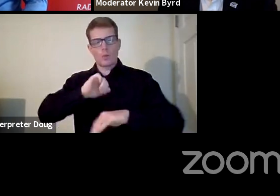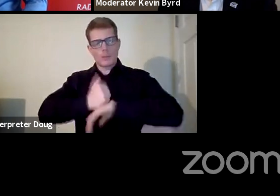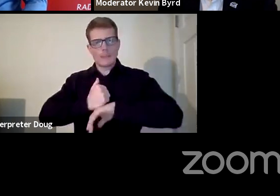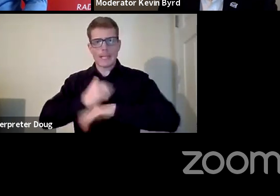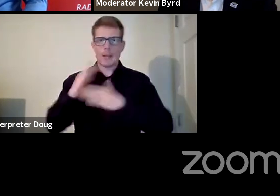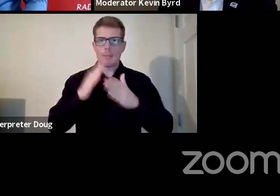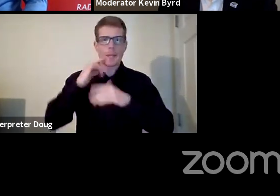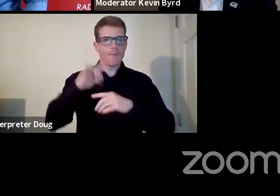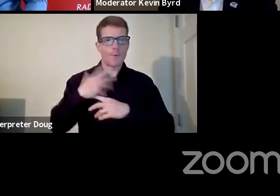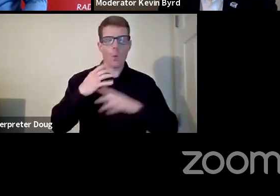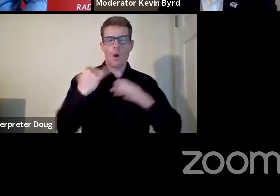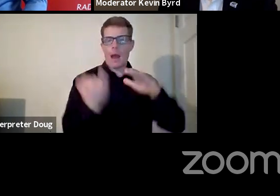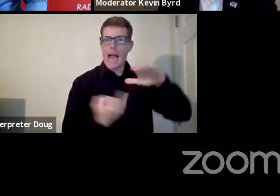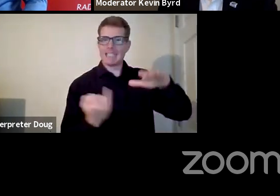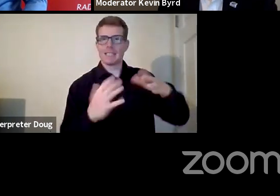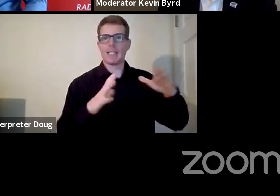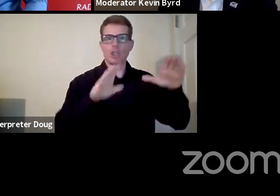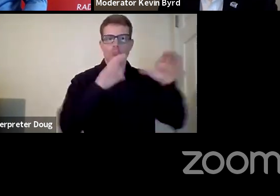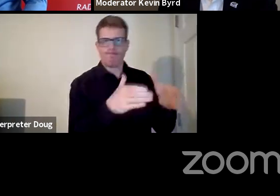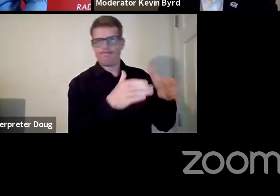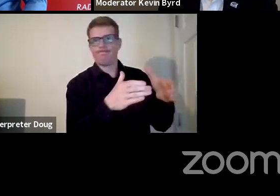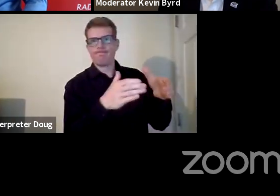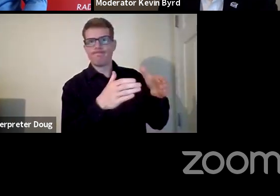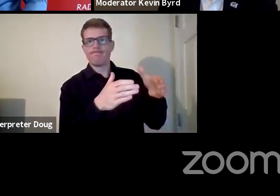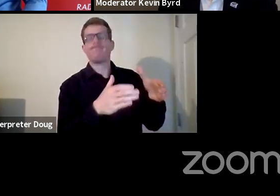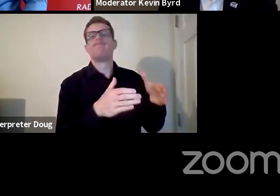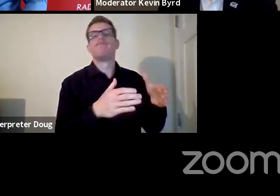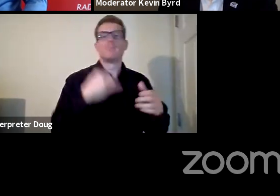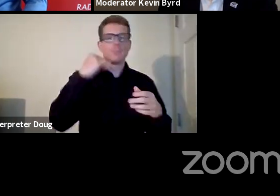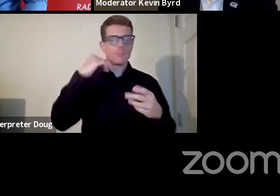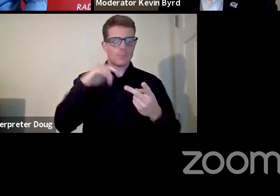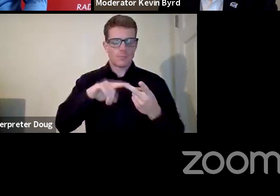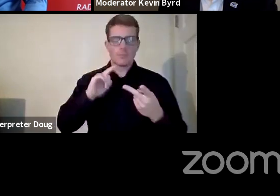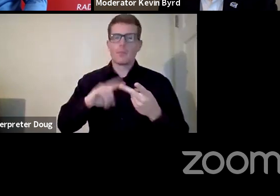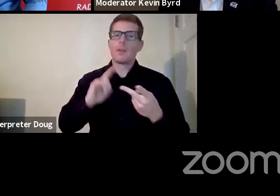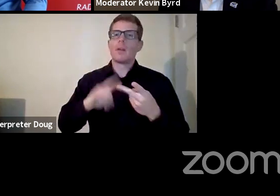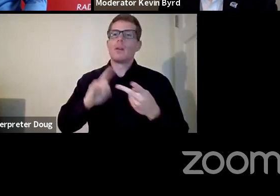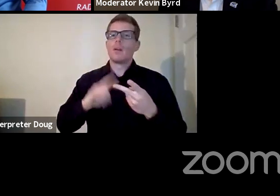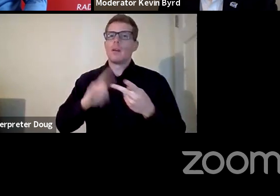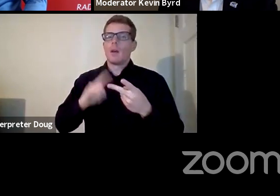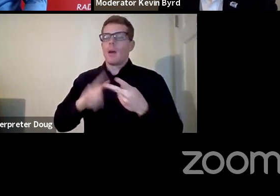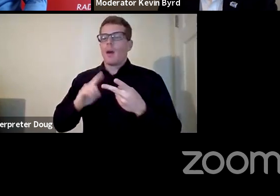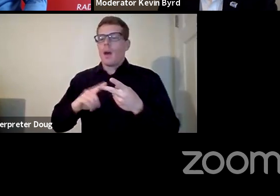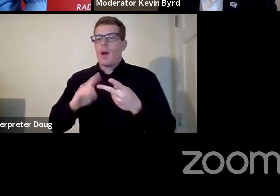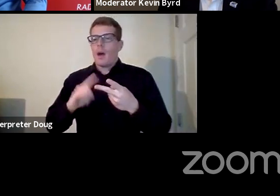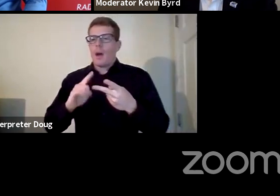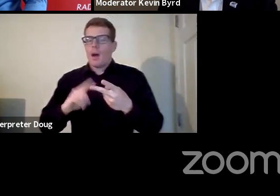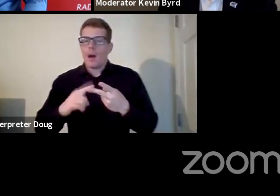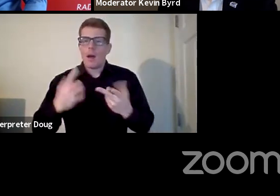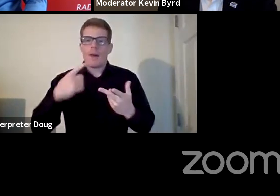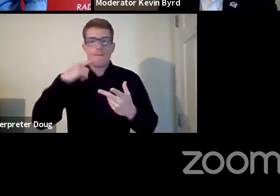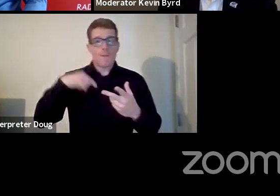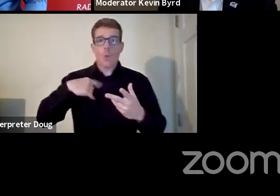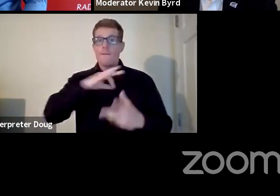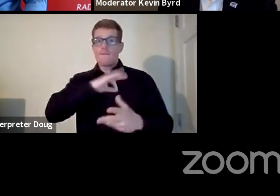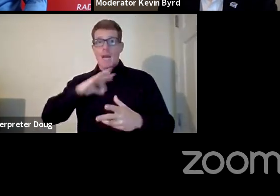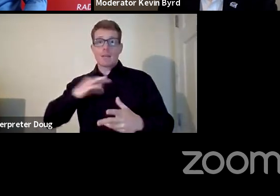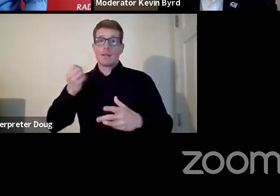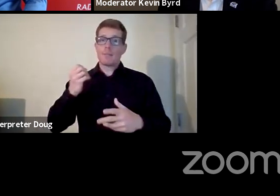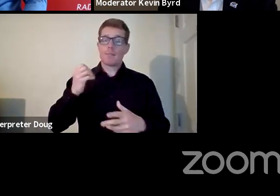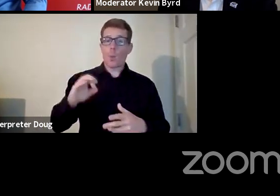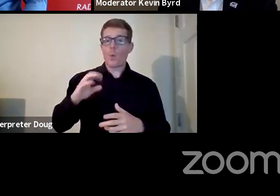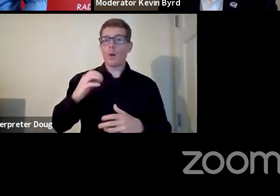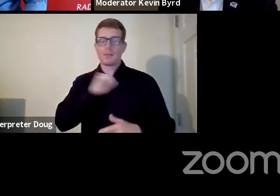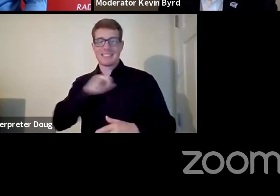to develop a process for that when they become symptomatic and are have been tested, or if they end